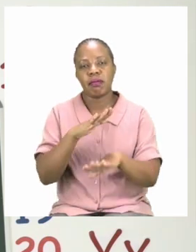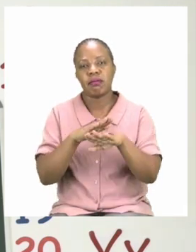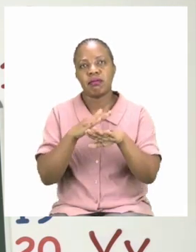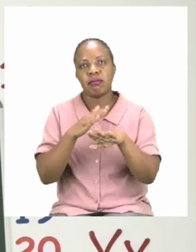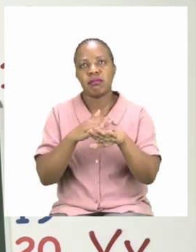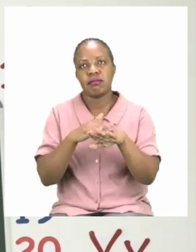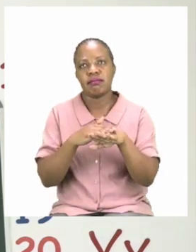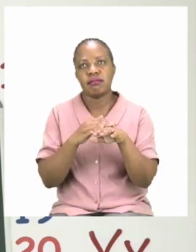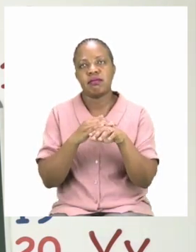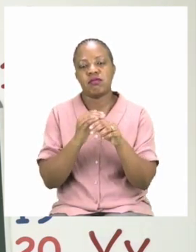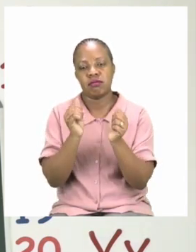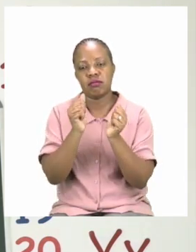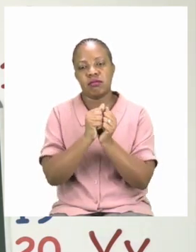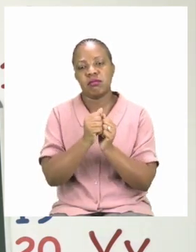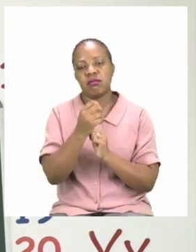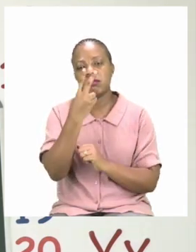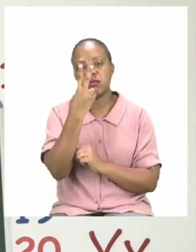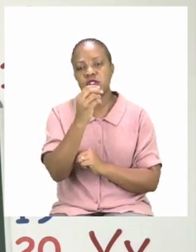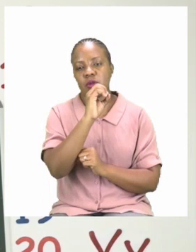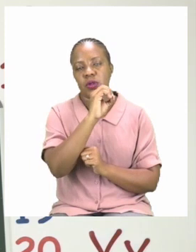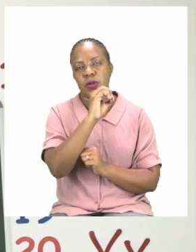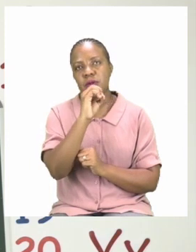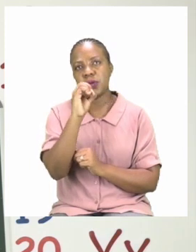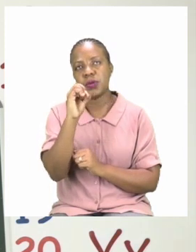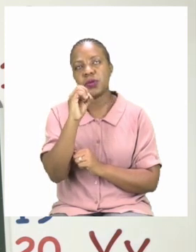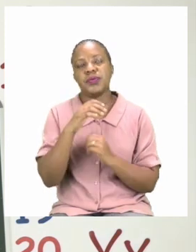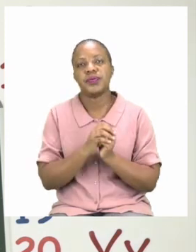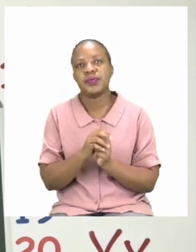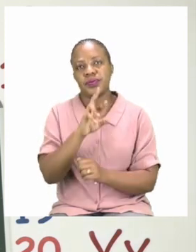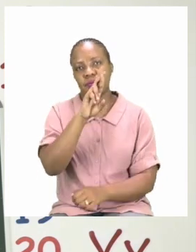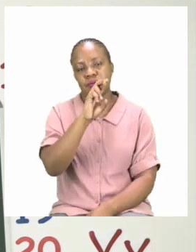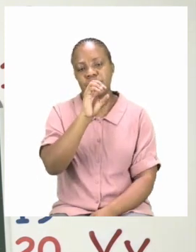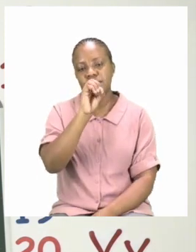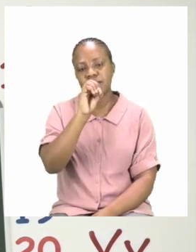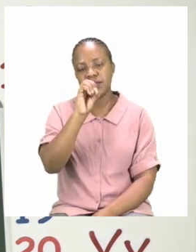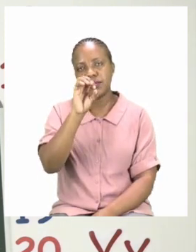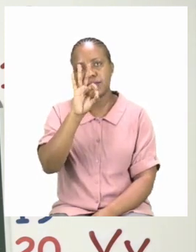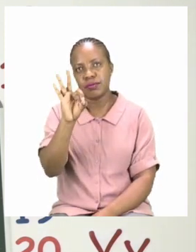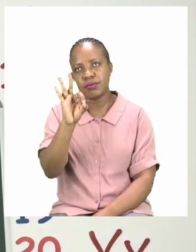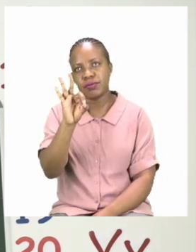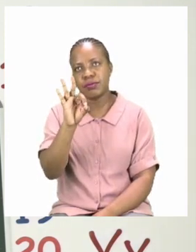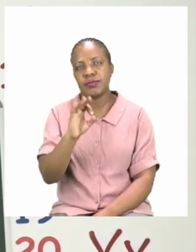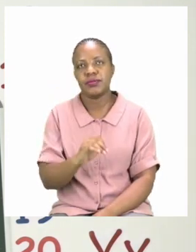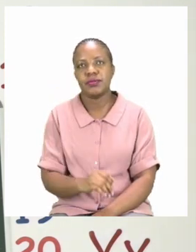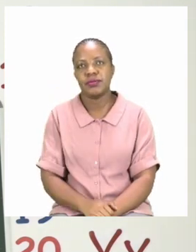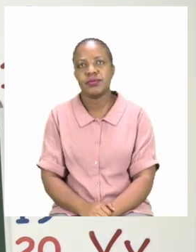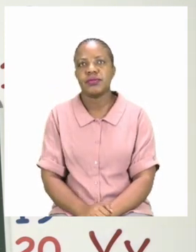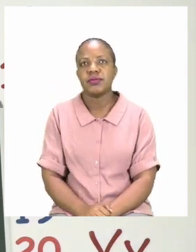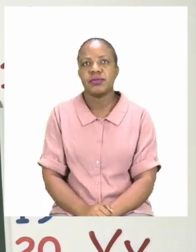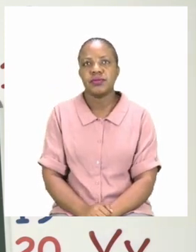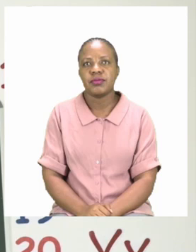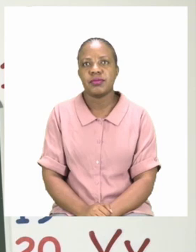roof are created because of the oo sound. Another word that we are using these